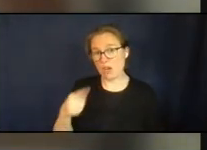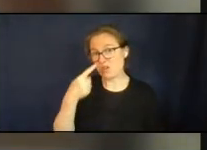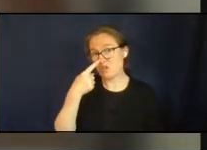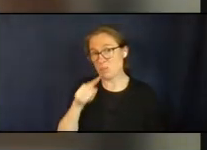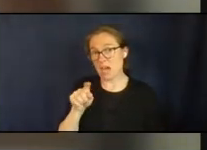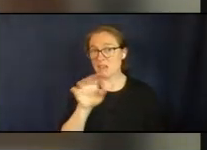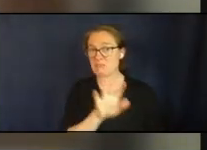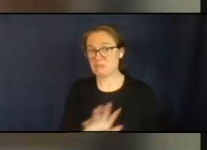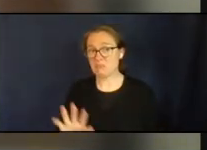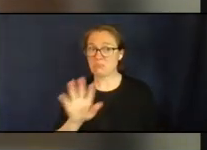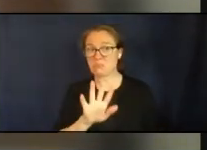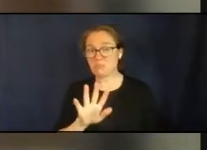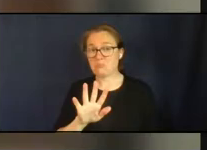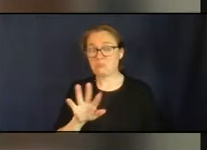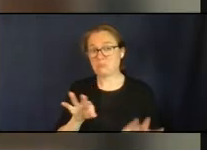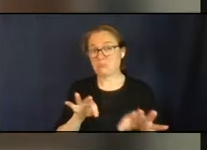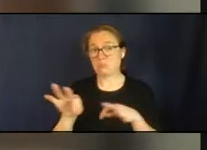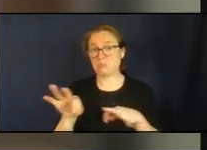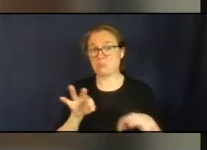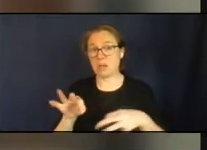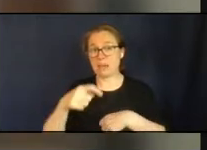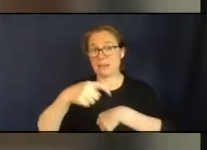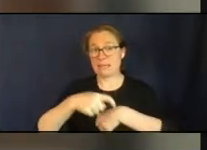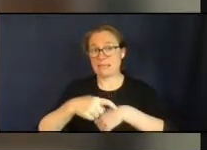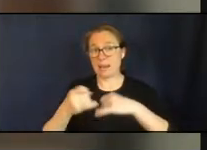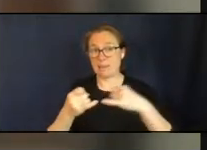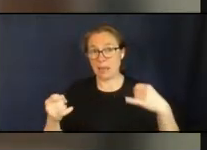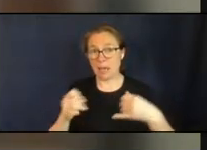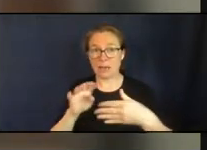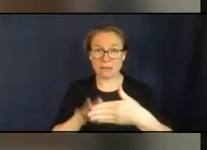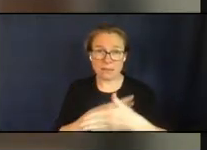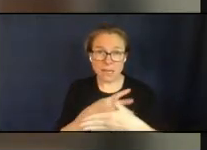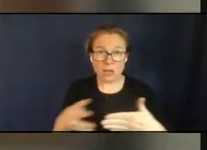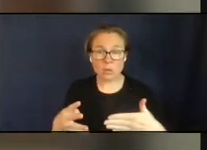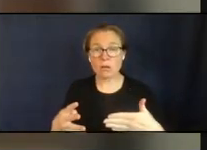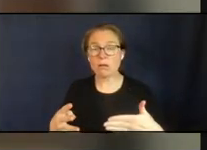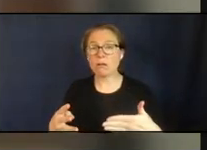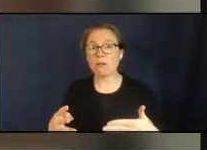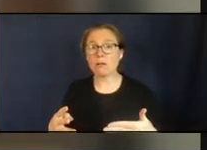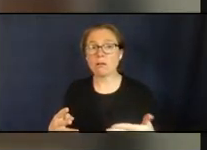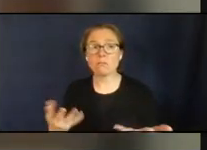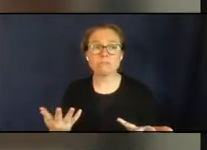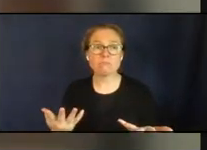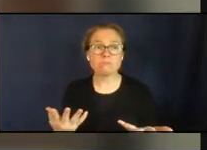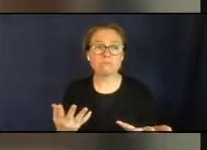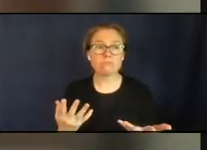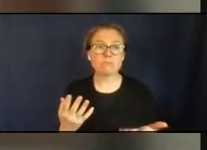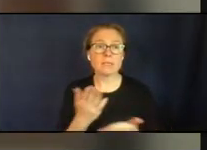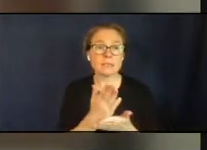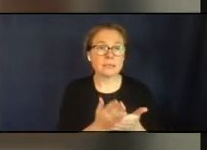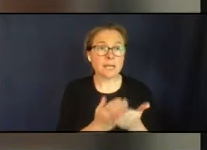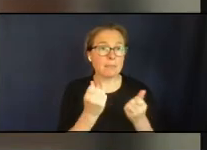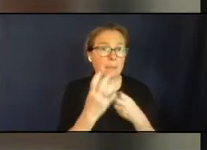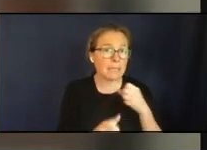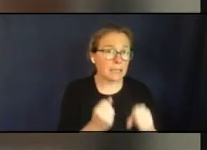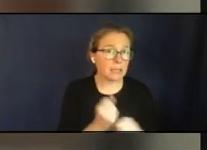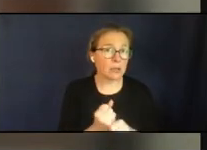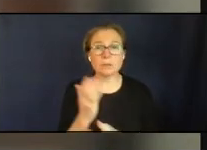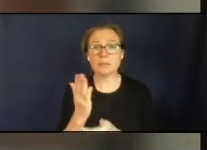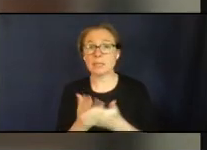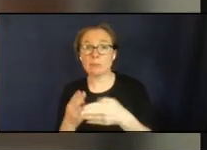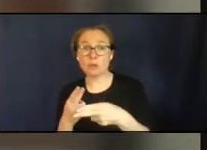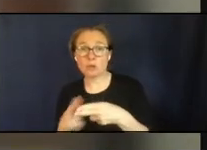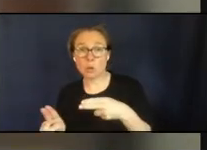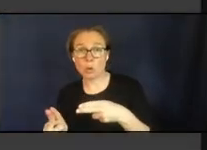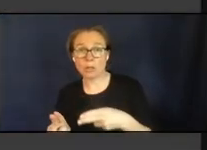terms of how many are multi-year versus shorter timelines? Yeah, I'm not sure I have